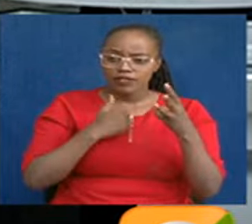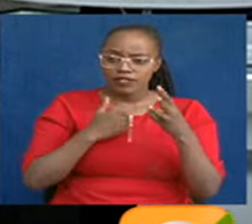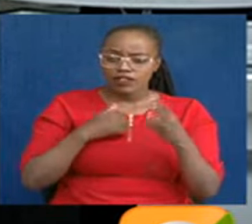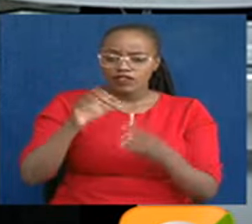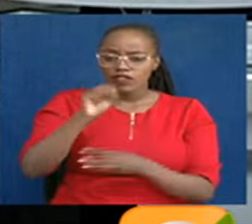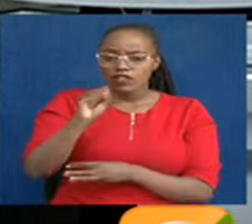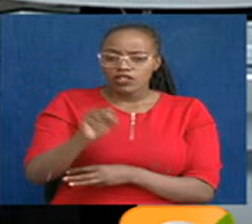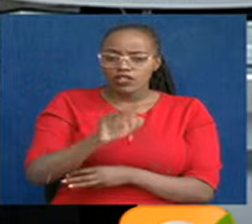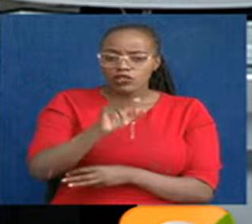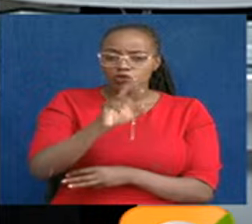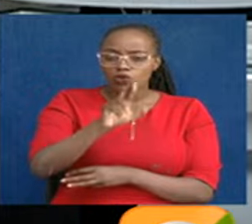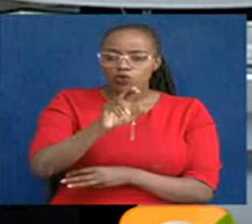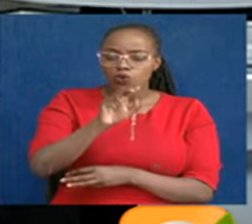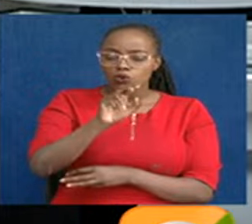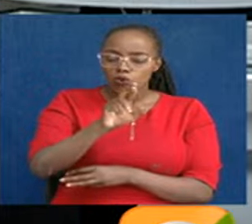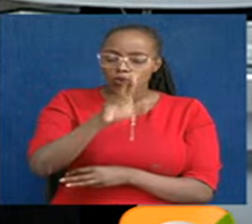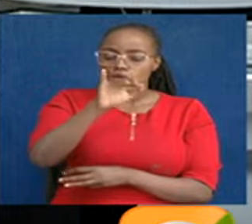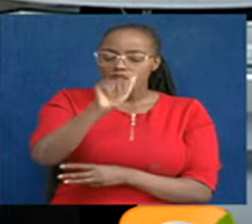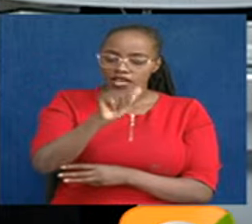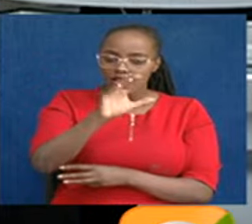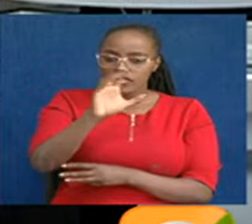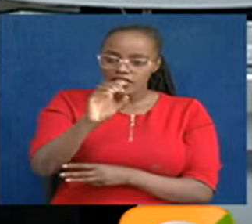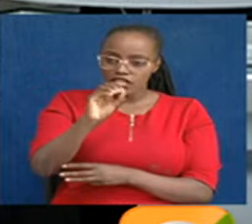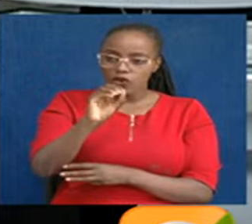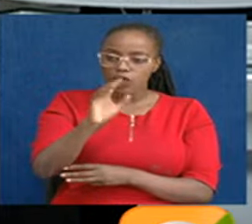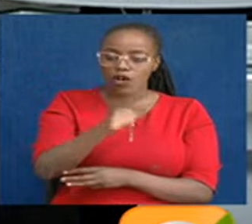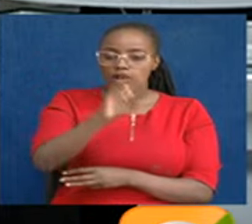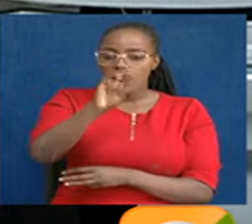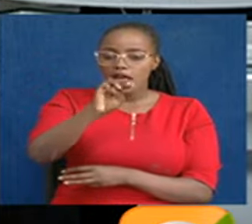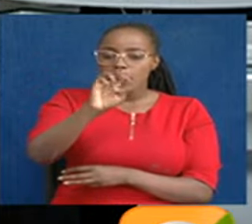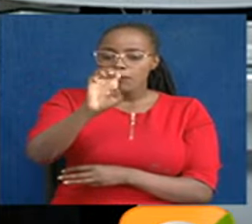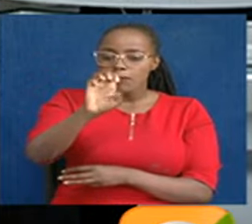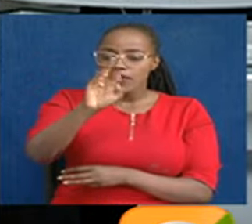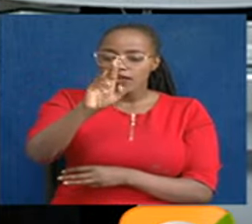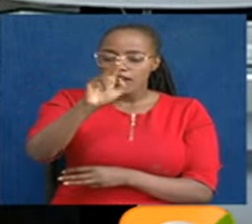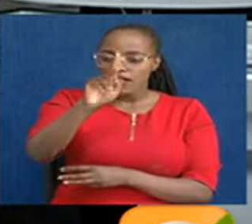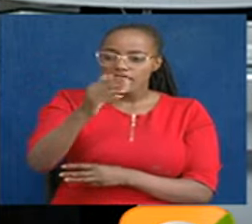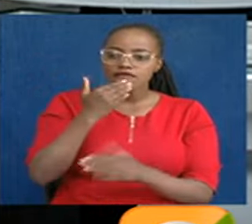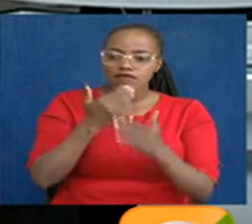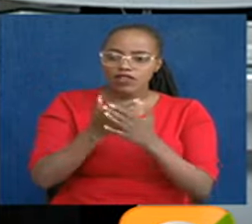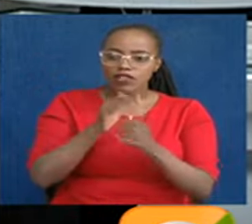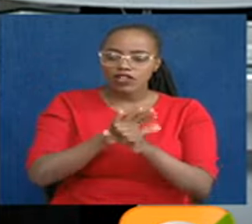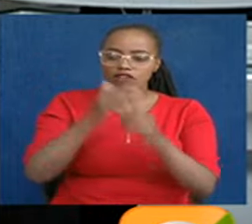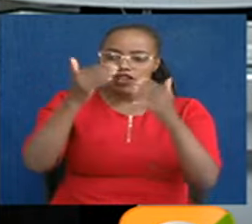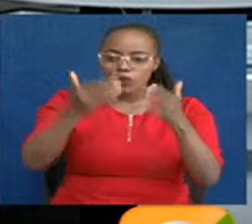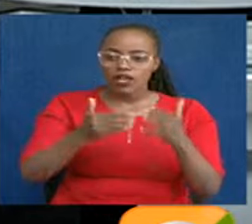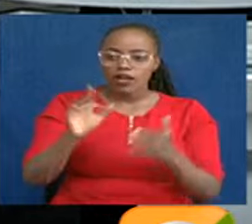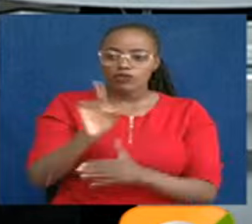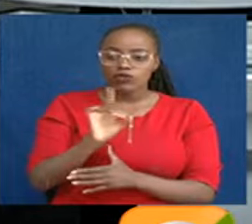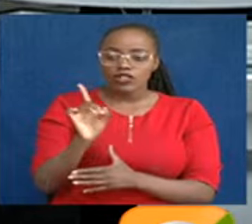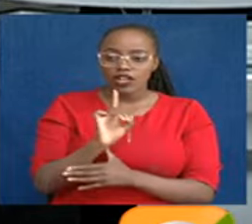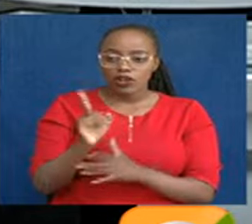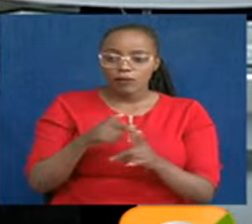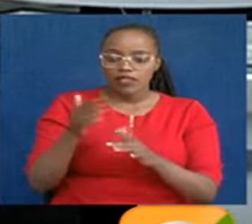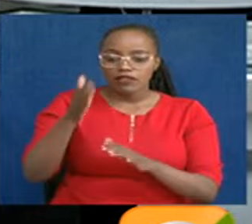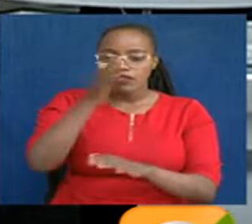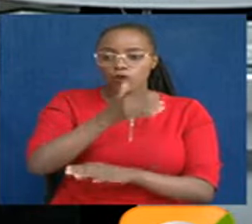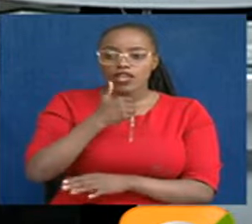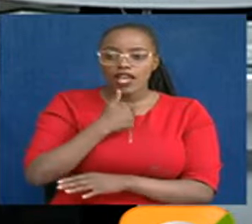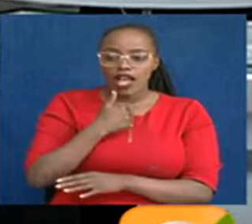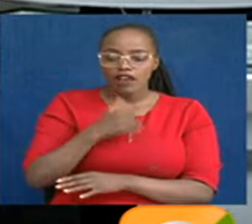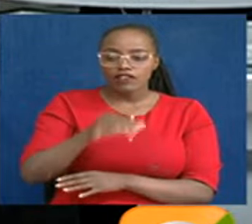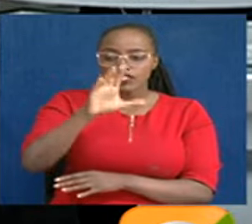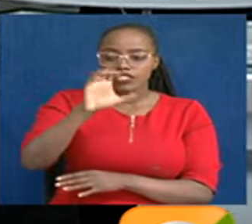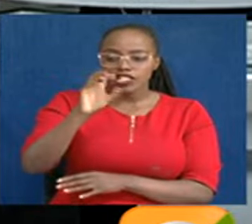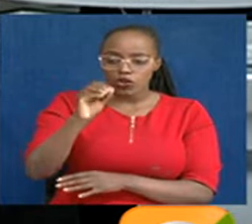Surya Afandi, who's the CEO of Meraki. Thank you for being with us. Thank you, welcome to Nairobi. And then we've got the CEO